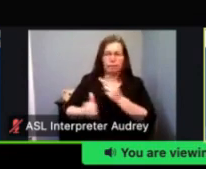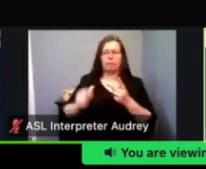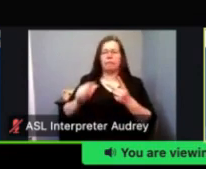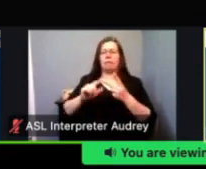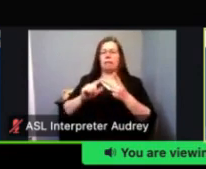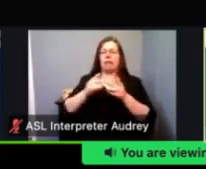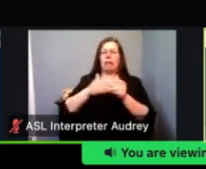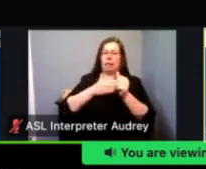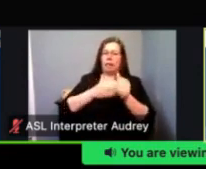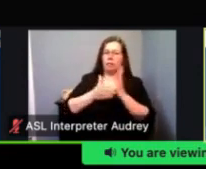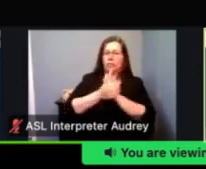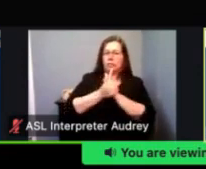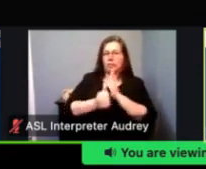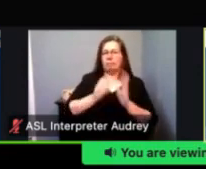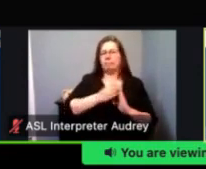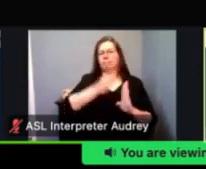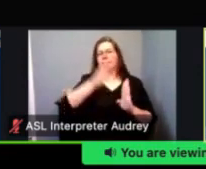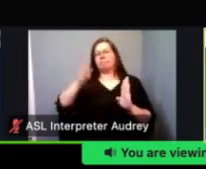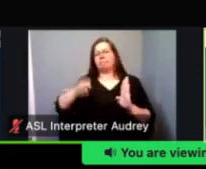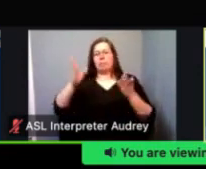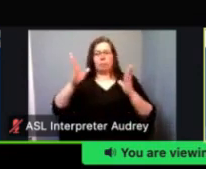So I'll turn it over to my next